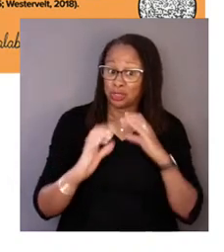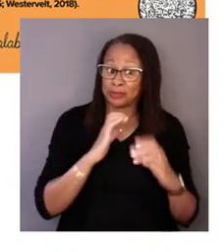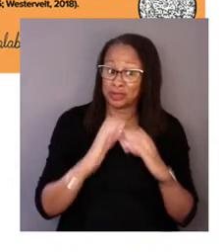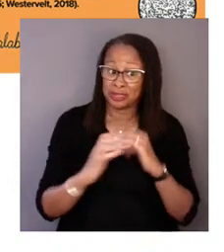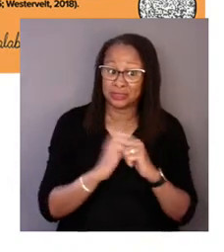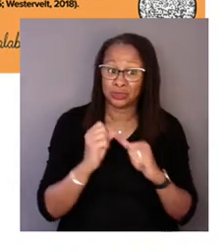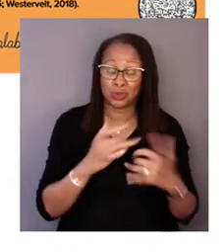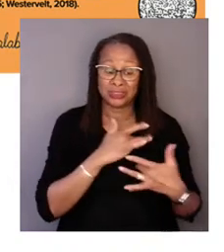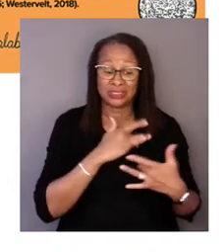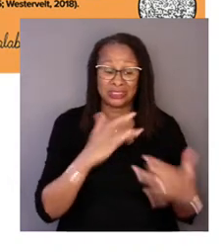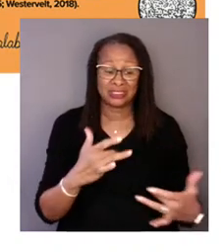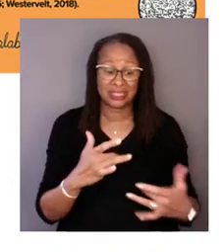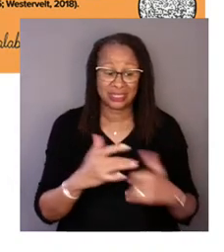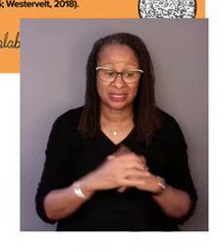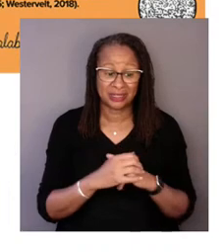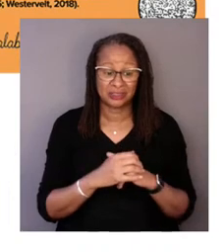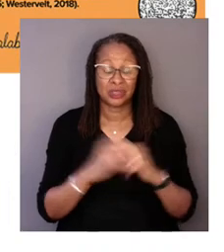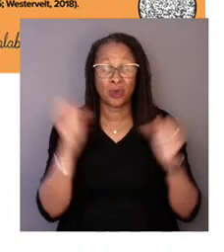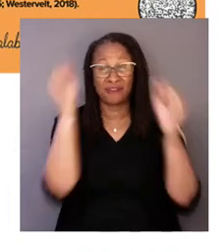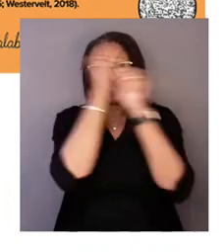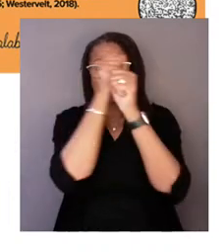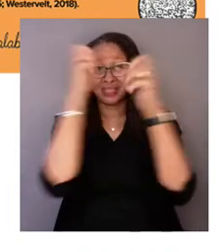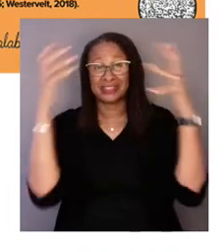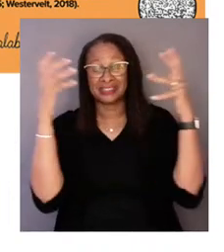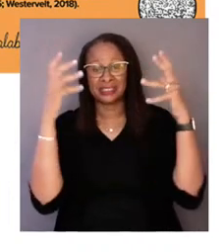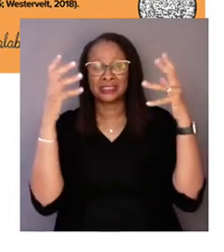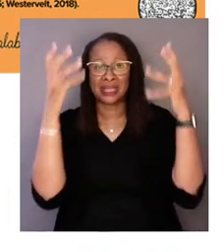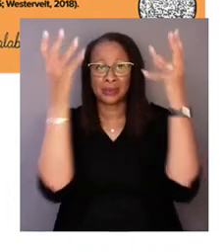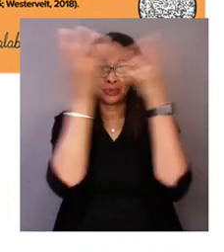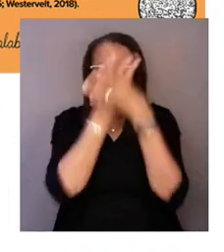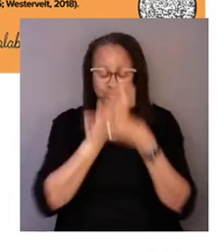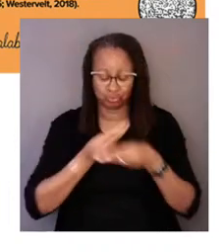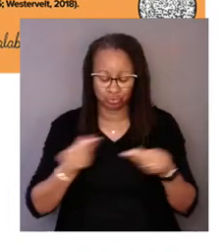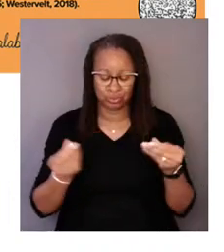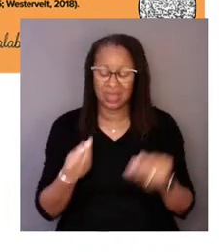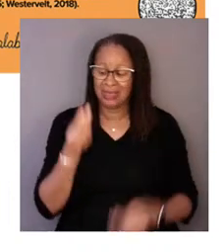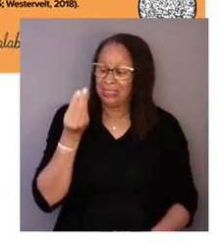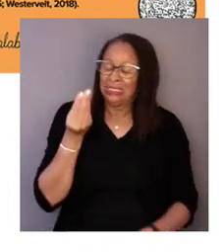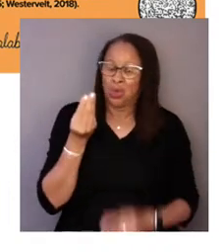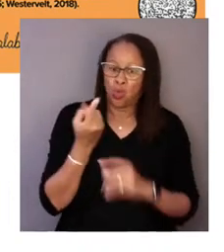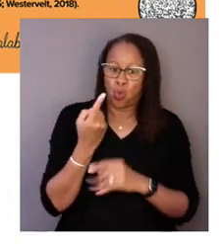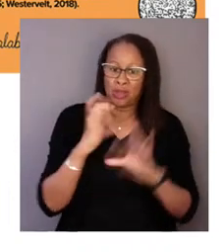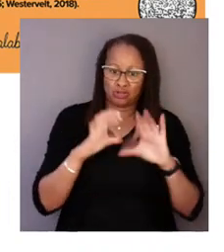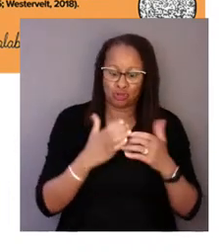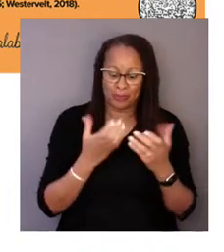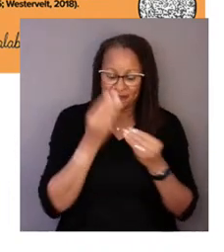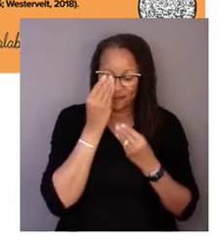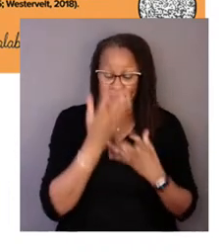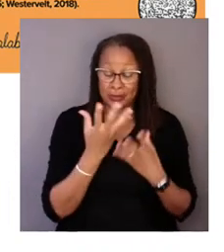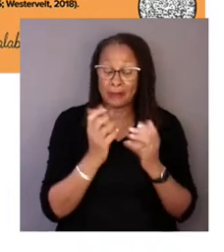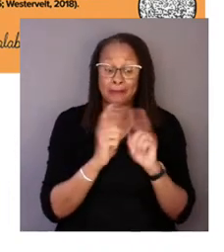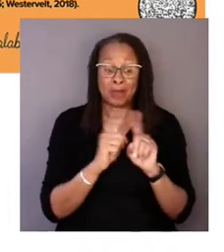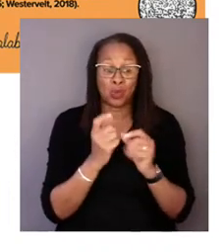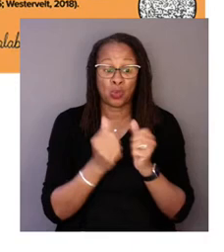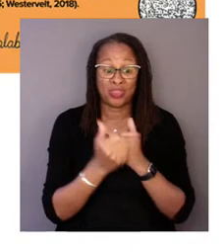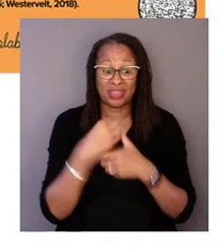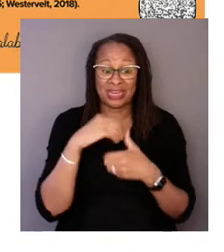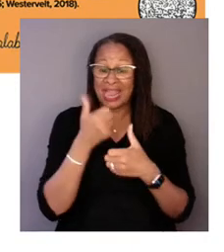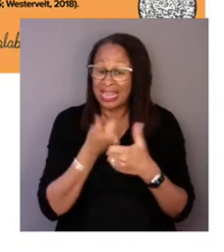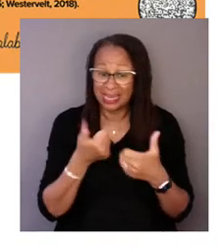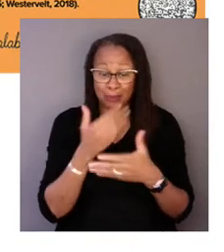creating data visualizations that are just synthesizing one set of information. But even within any given one of these posters, there